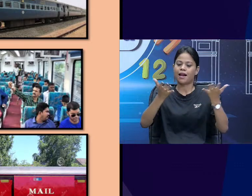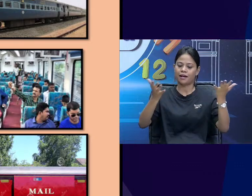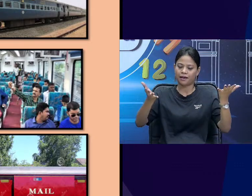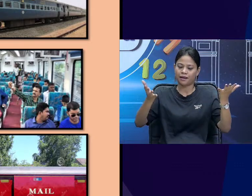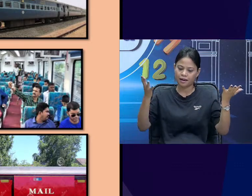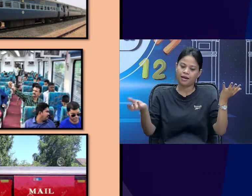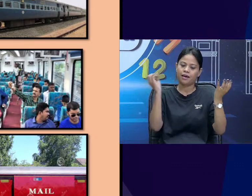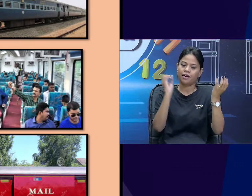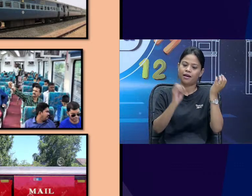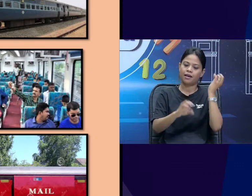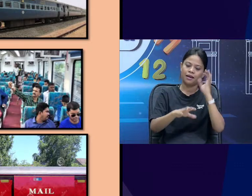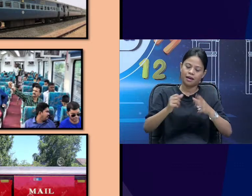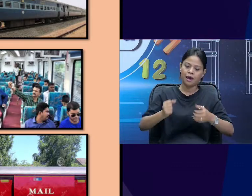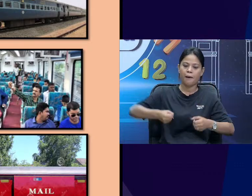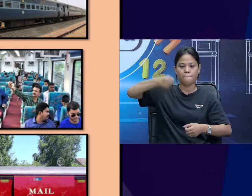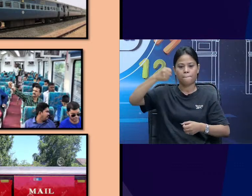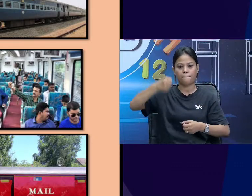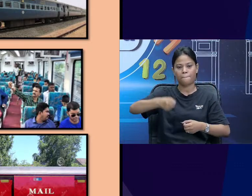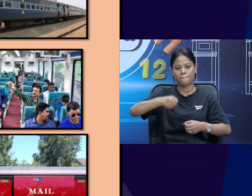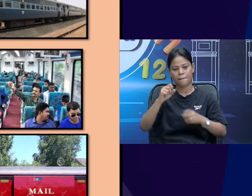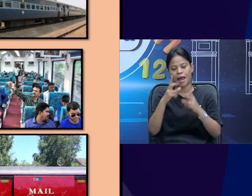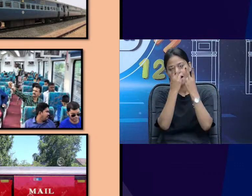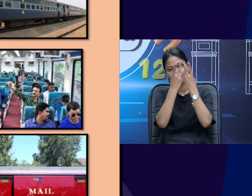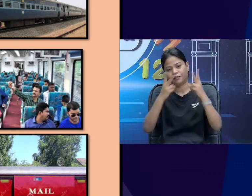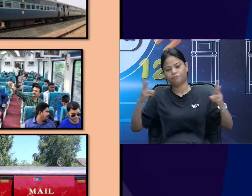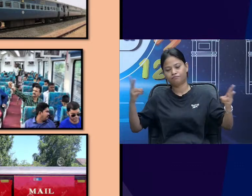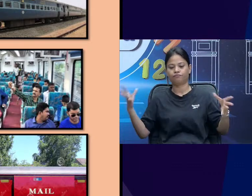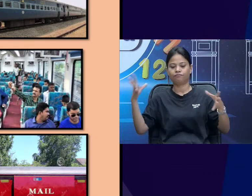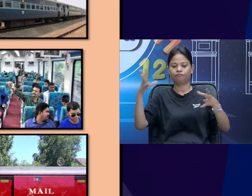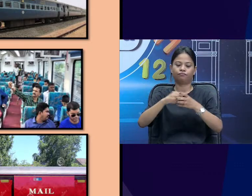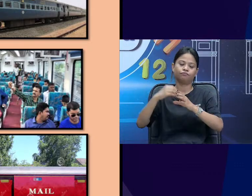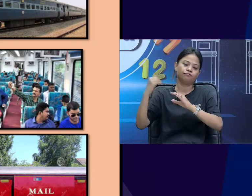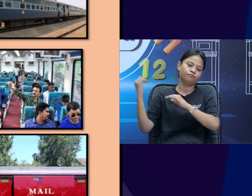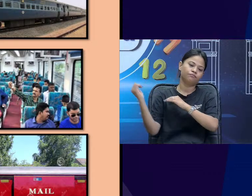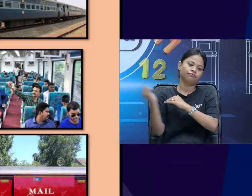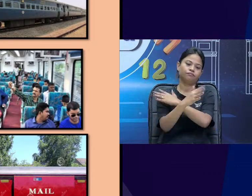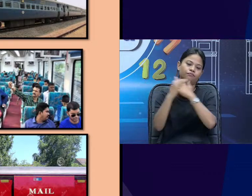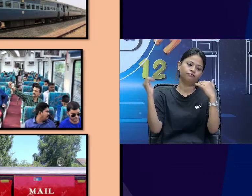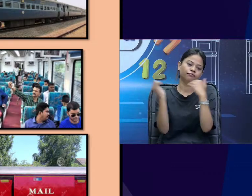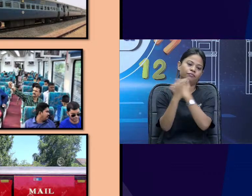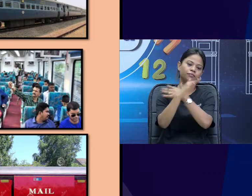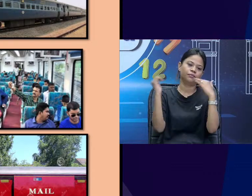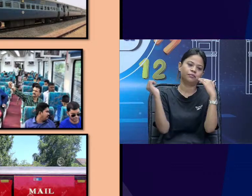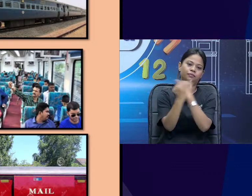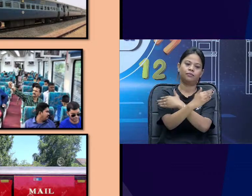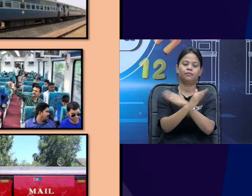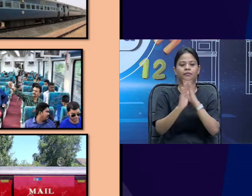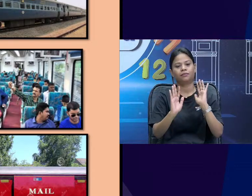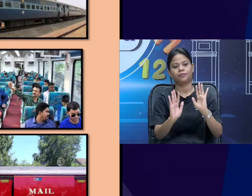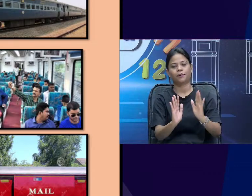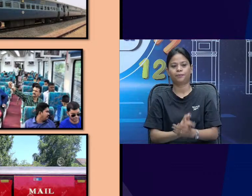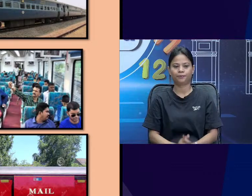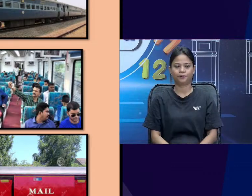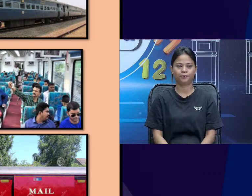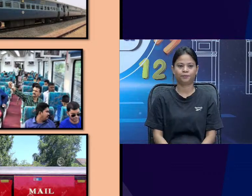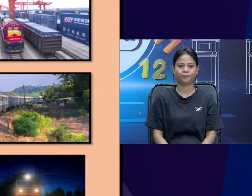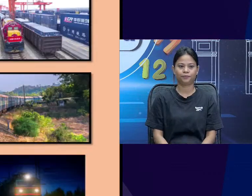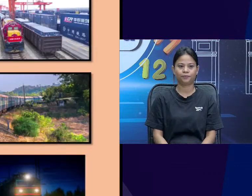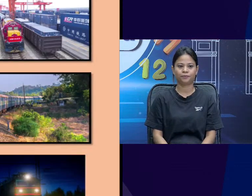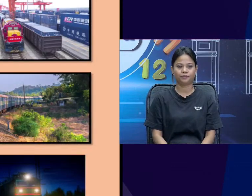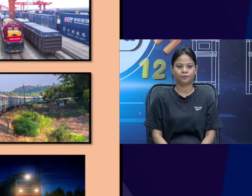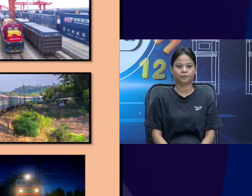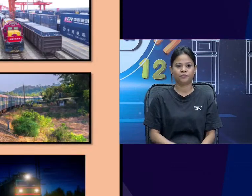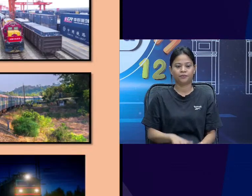the precious loads in without fail. Okay. Then thousands of